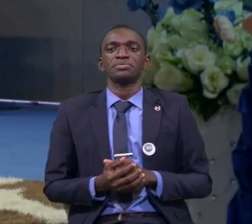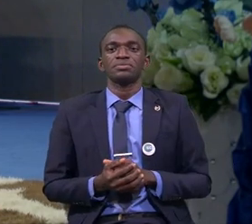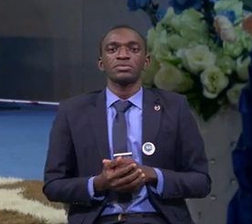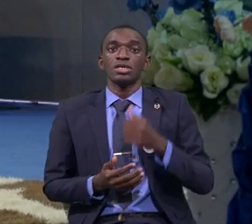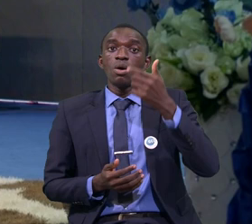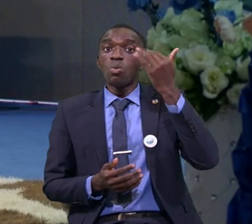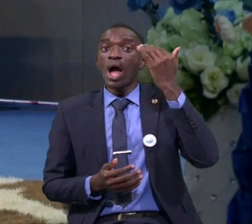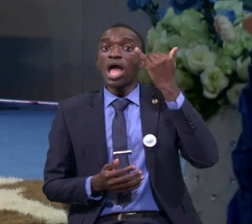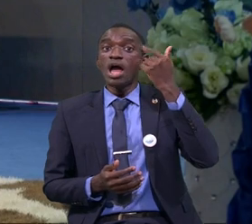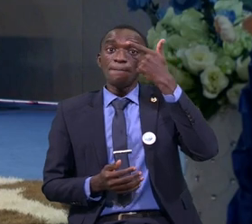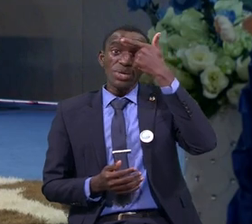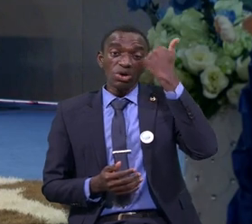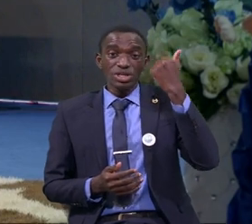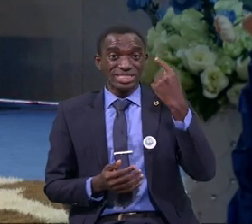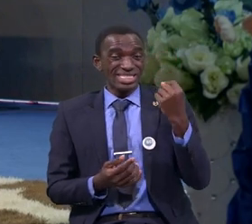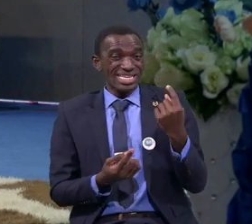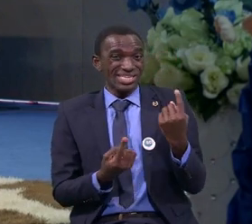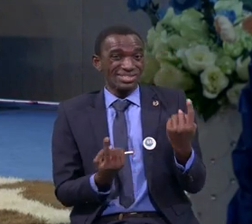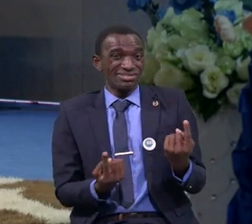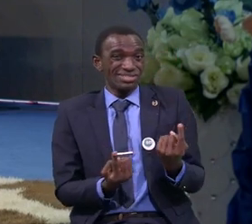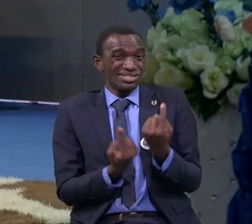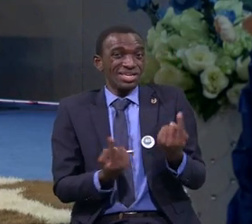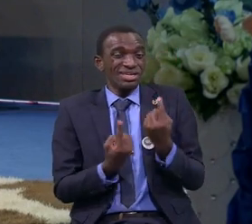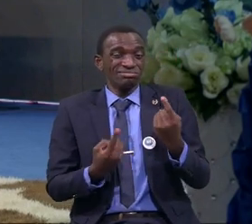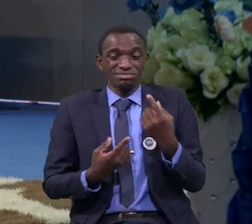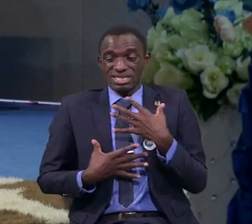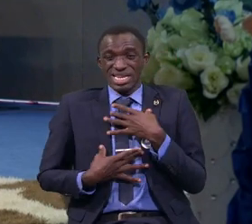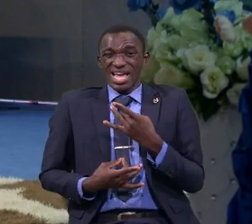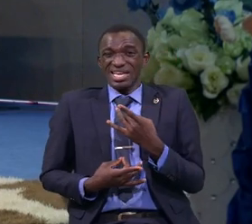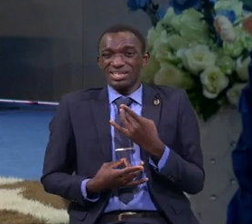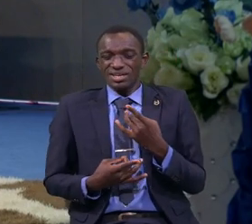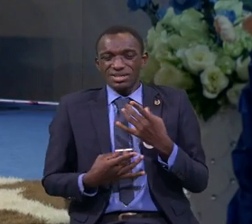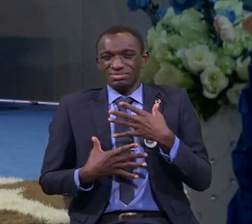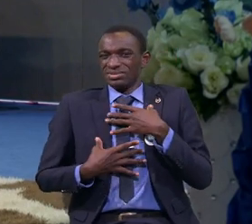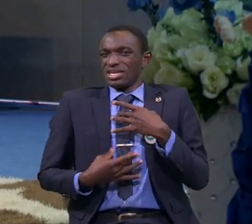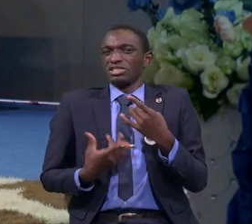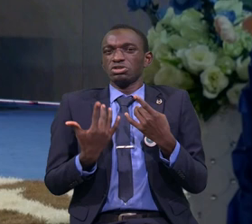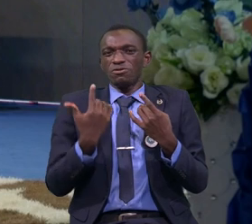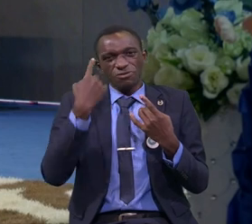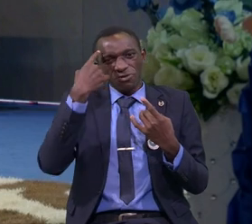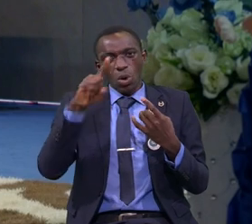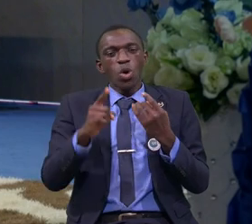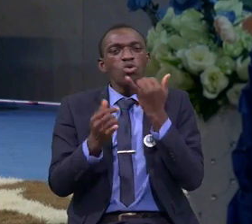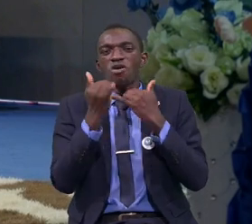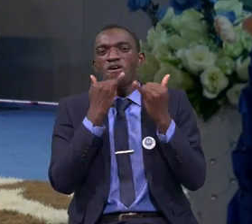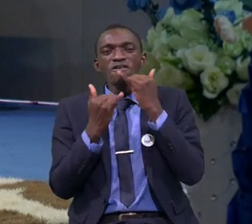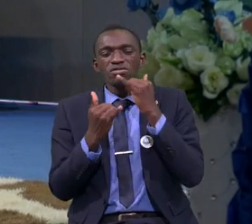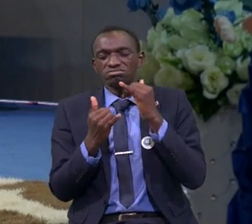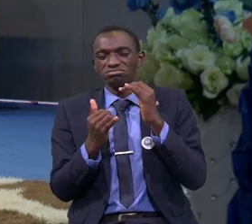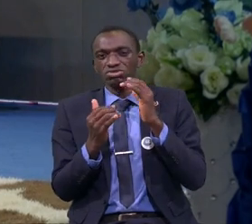Because the interest for sinfulness, the interest for transgression, everything taken away.